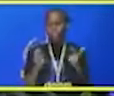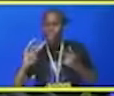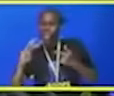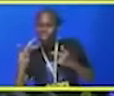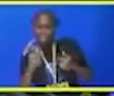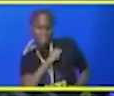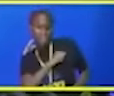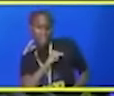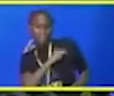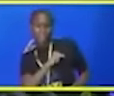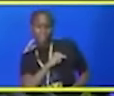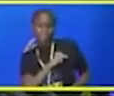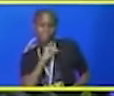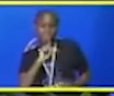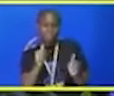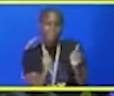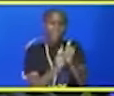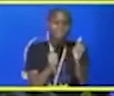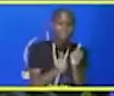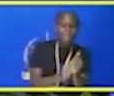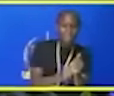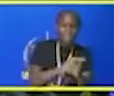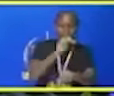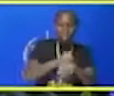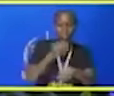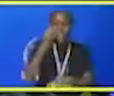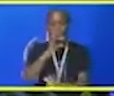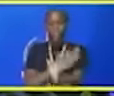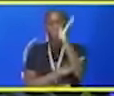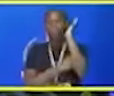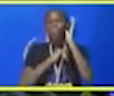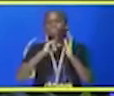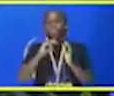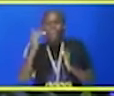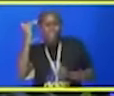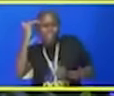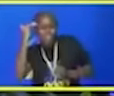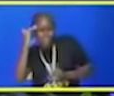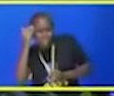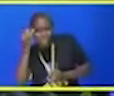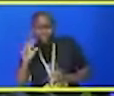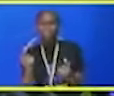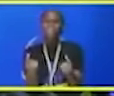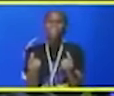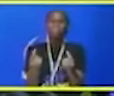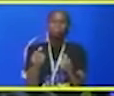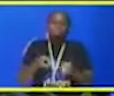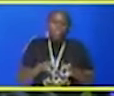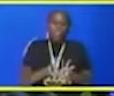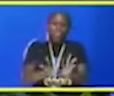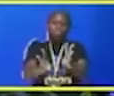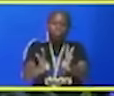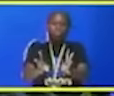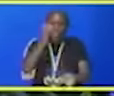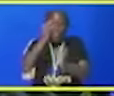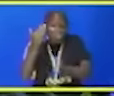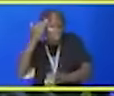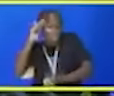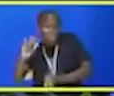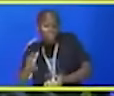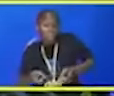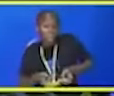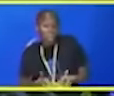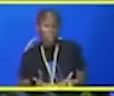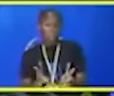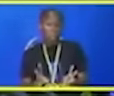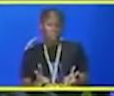God is the knowledge of his ways. This is what the Bible calls wisdom. And it says,